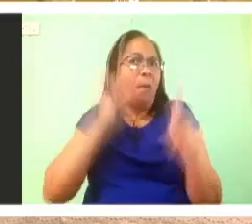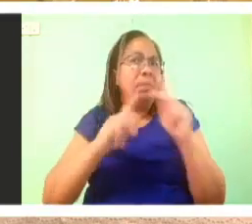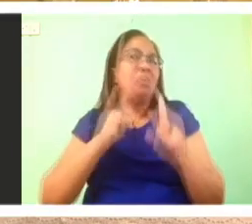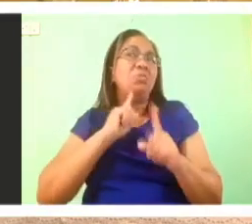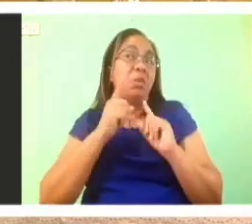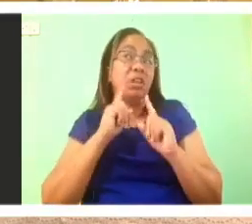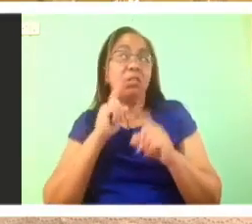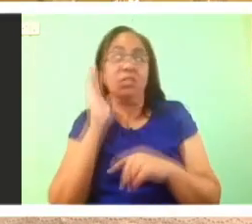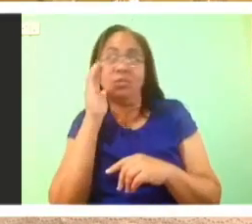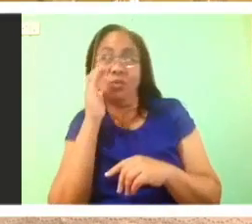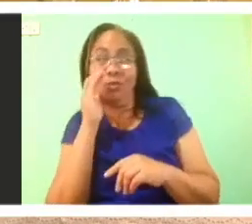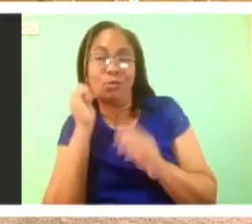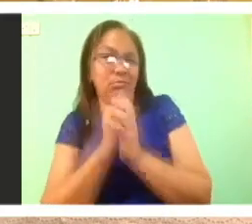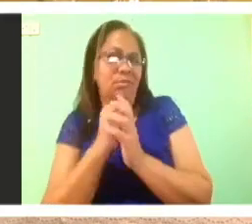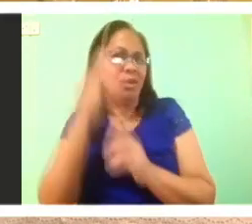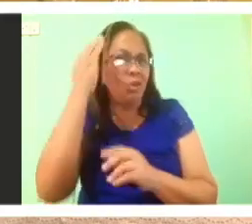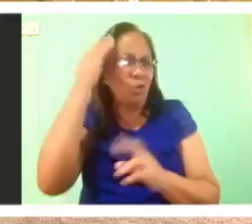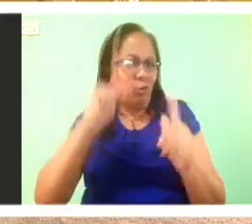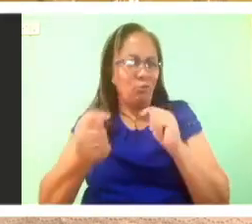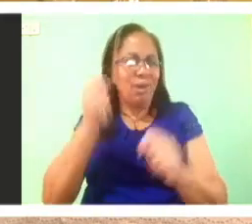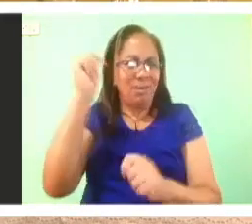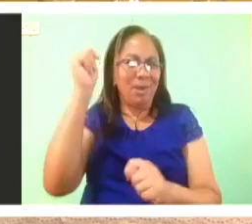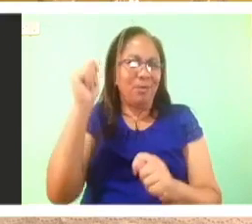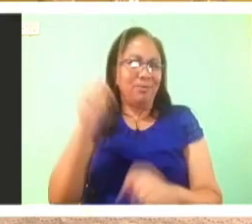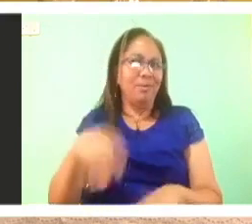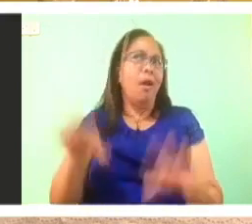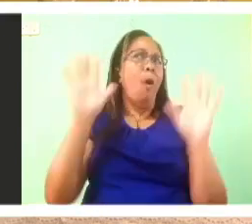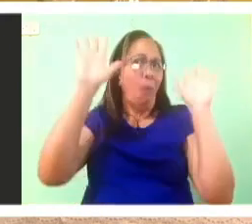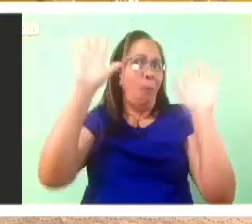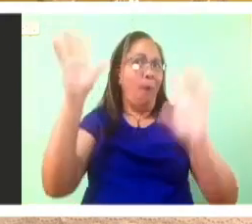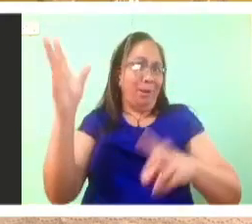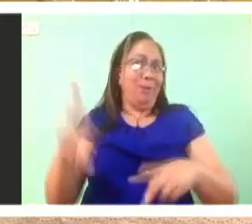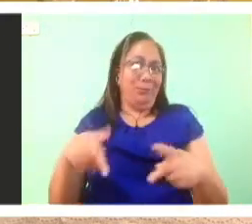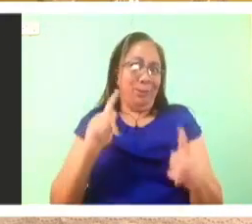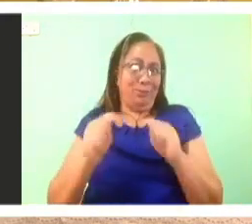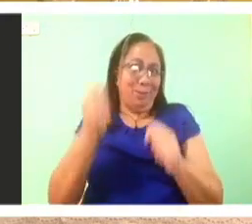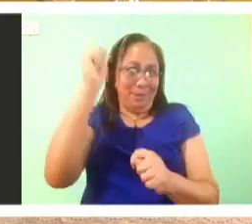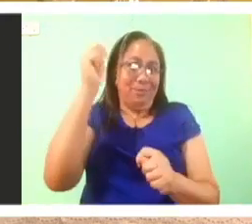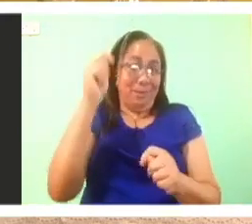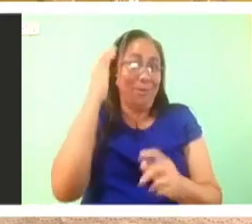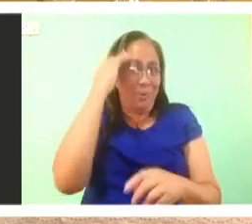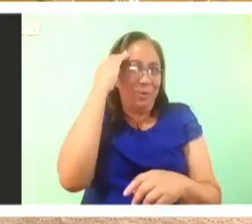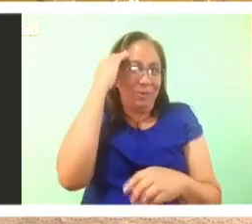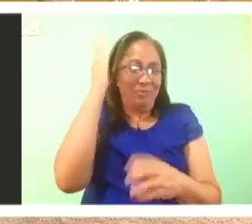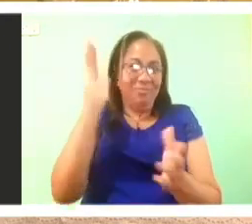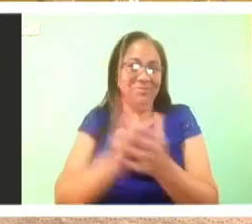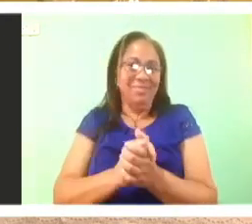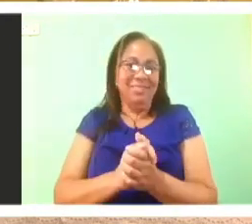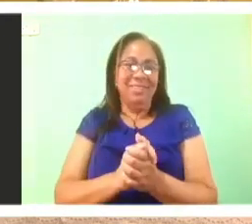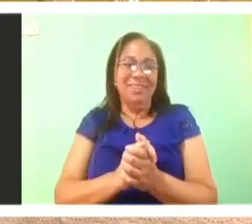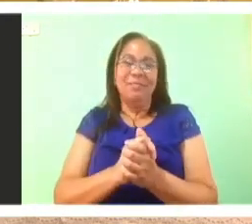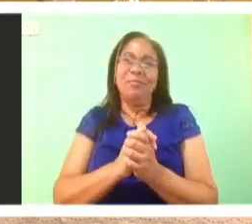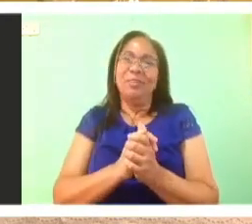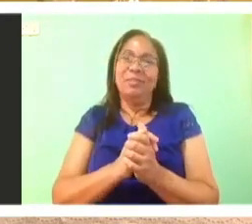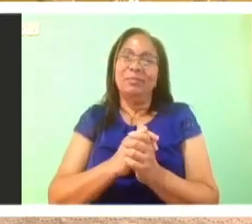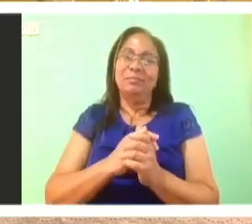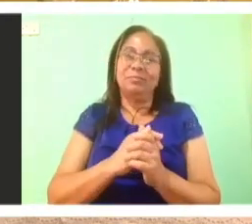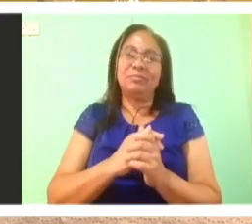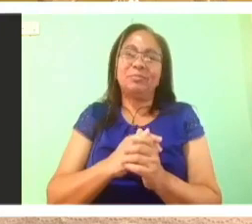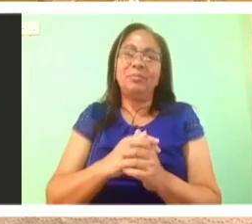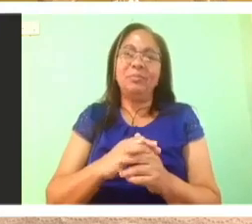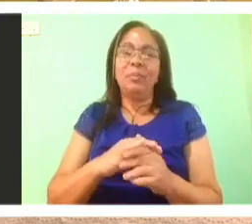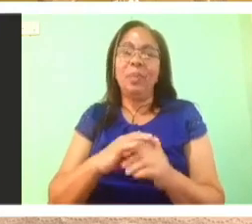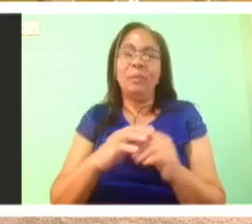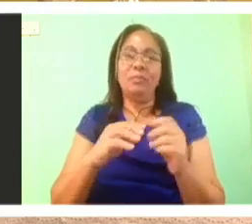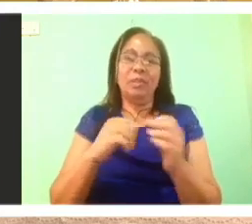you know this land? Wonderful place, Trinidad and Tobago. All you know it. There is no rule saying